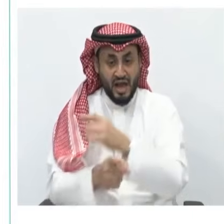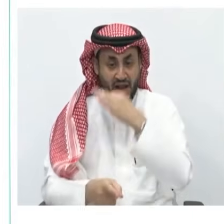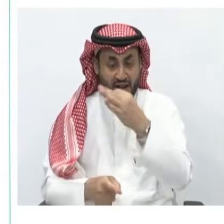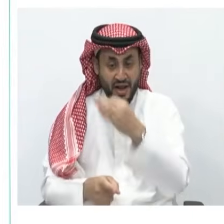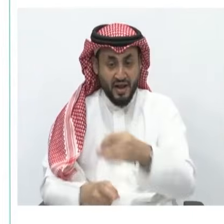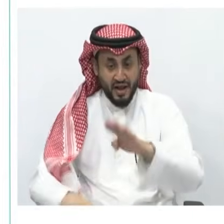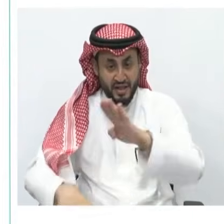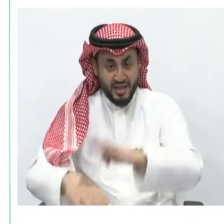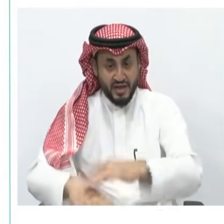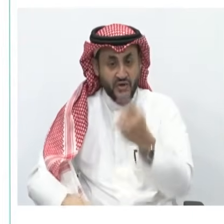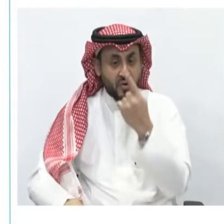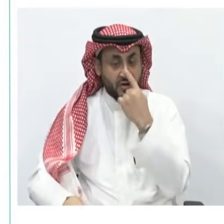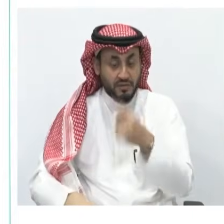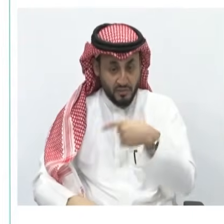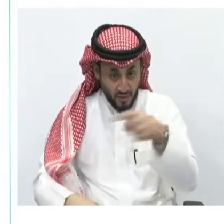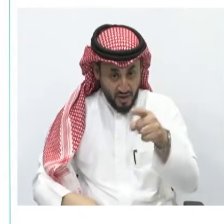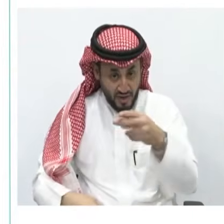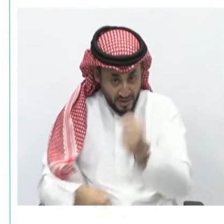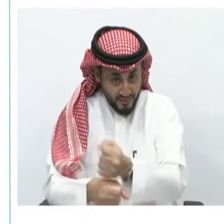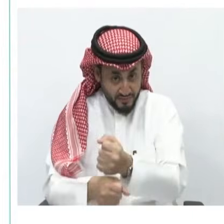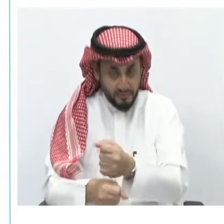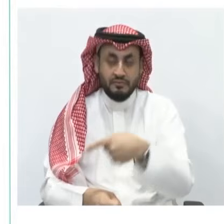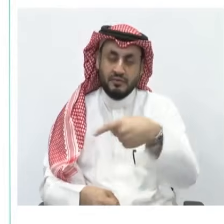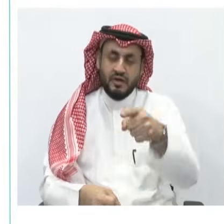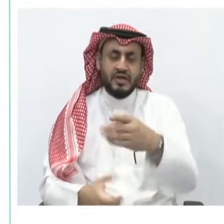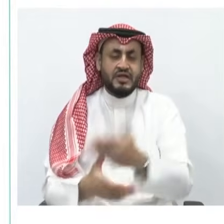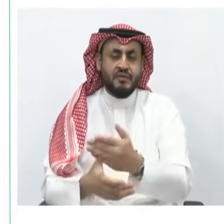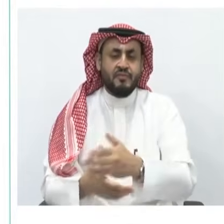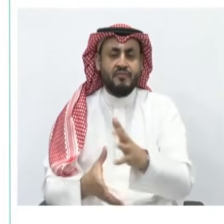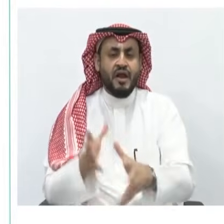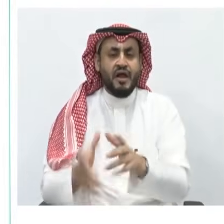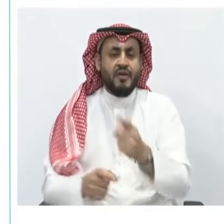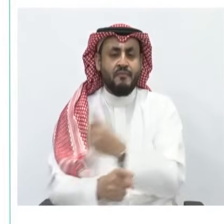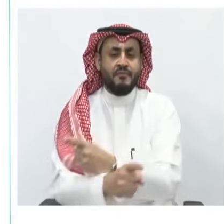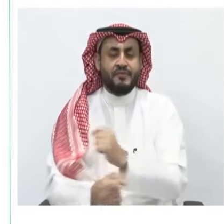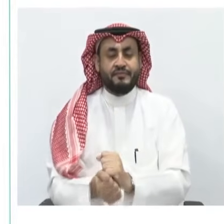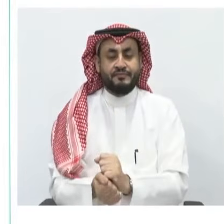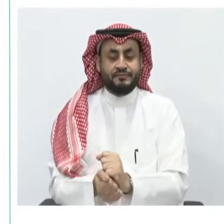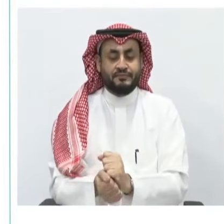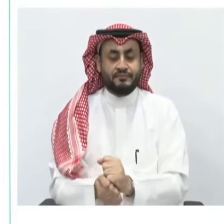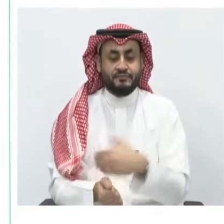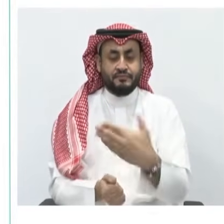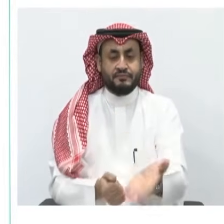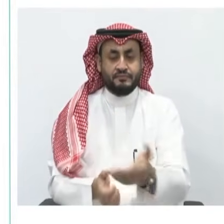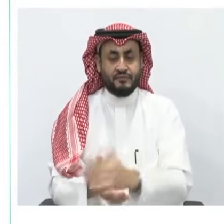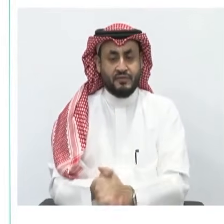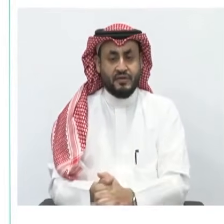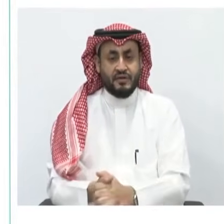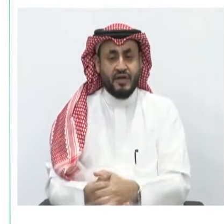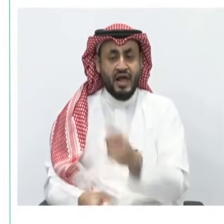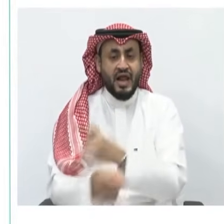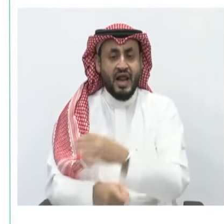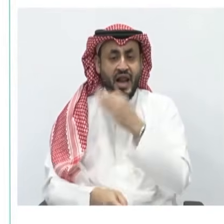nose. Will you touch it? Yes, touch your nose. Excellent. Okay. The teacher says, touch